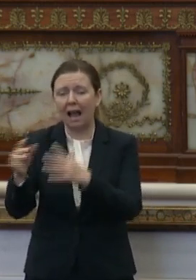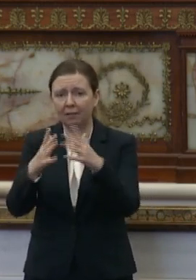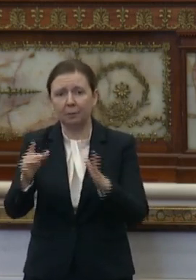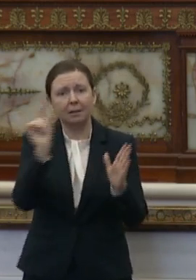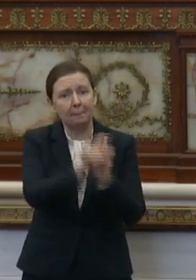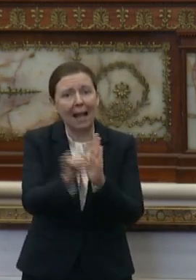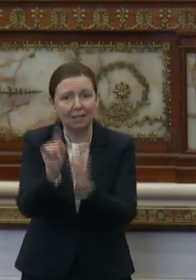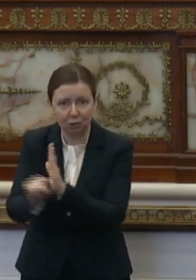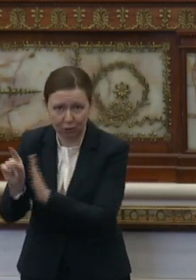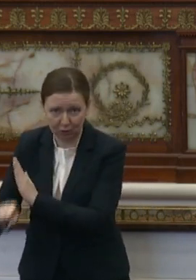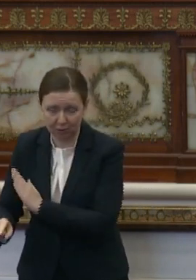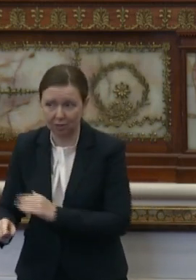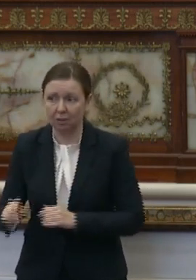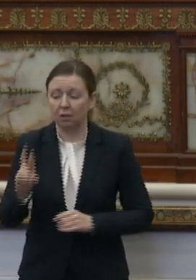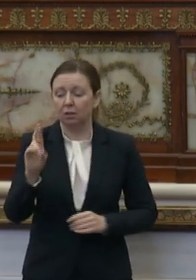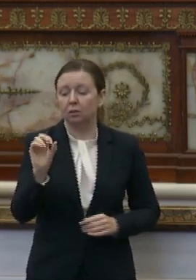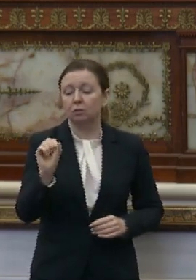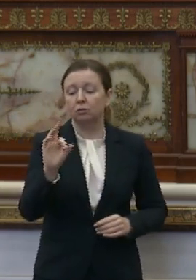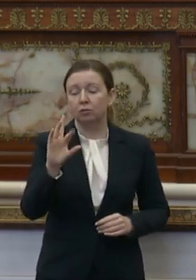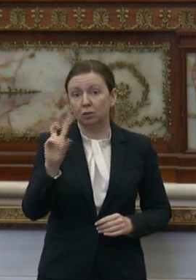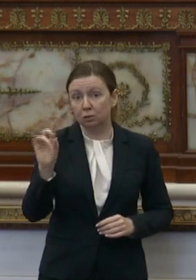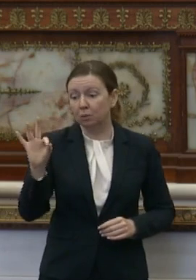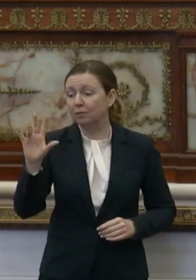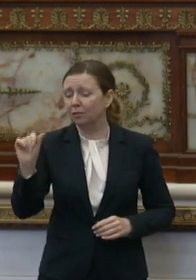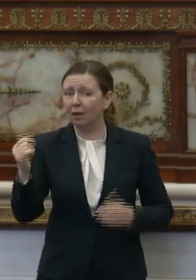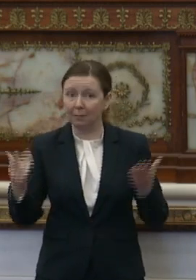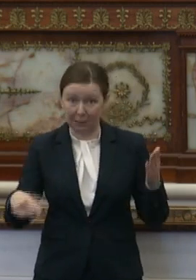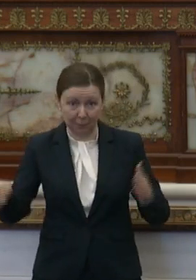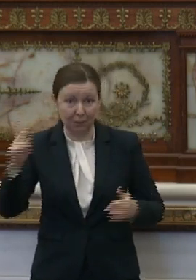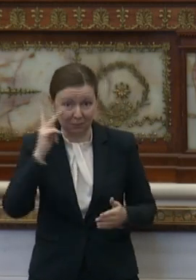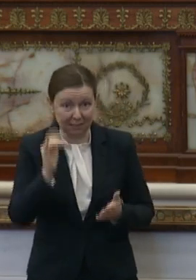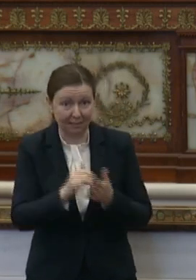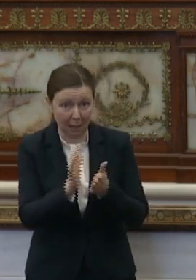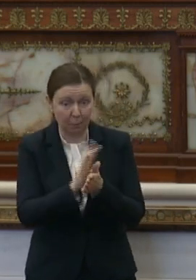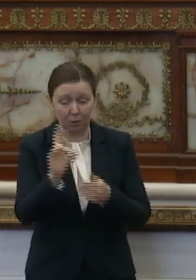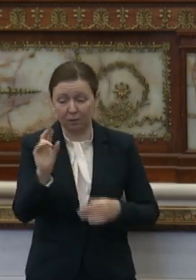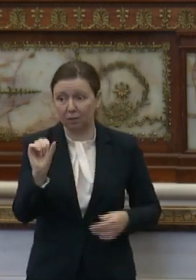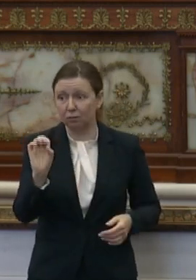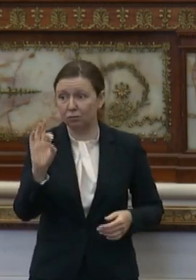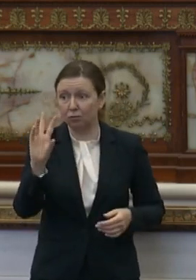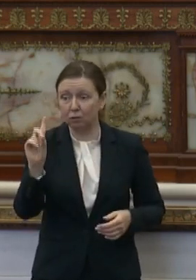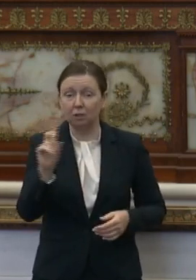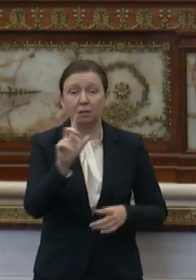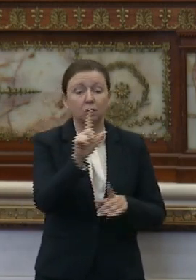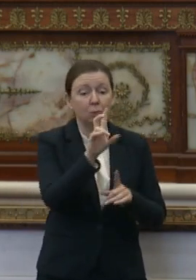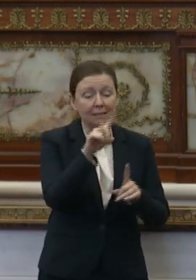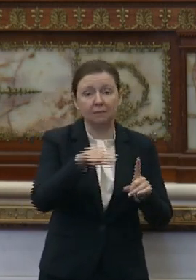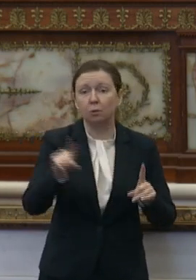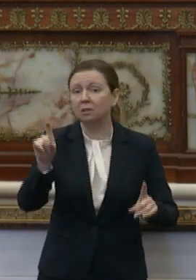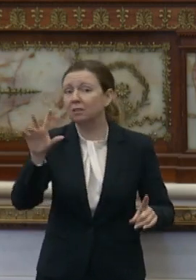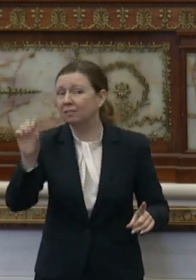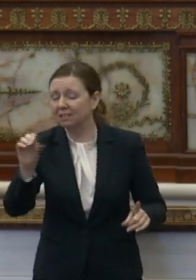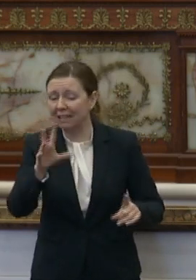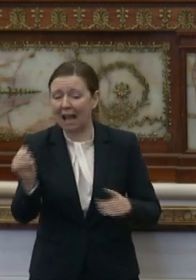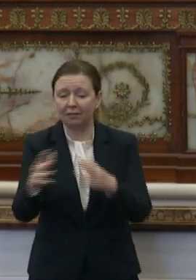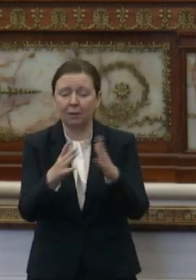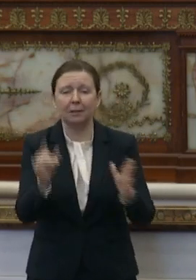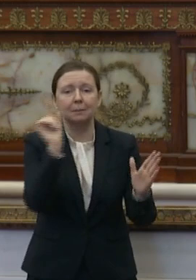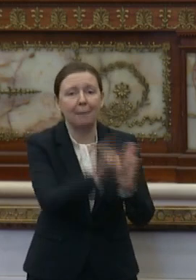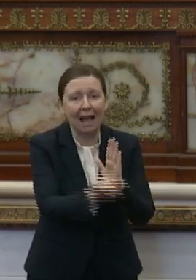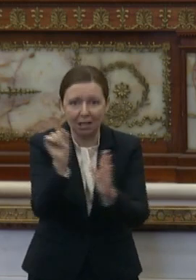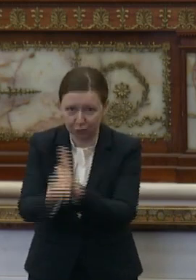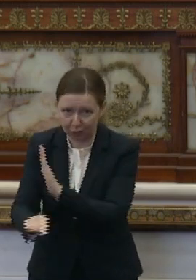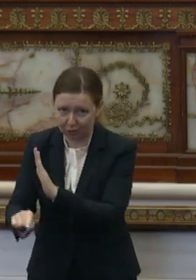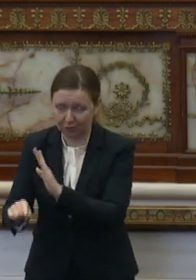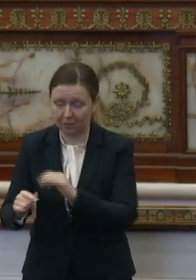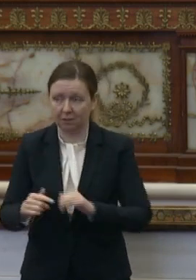massacred. Rosewood, Florida, and some of us may have seen the movie Rosewood, 27 to 150 African-Americans also massacred